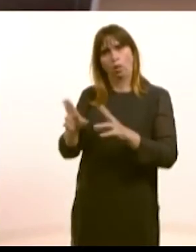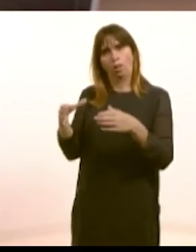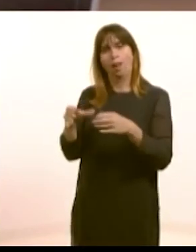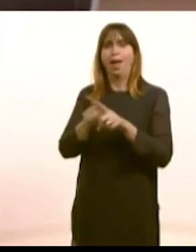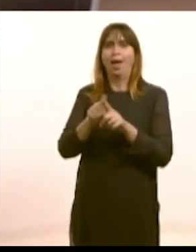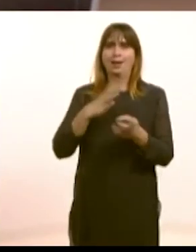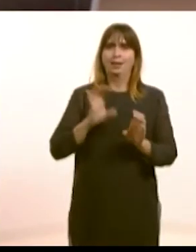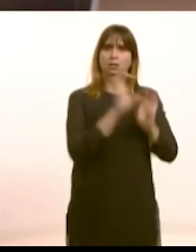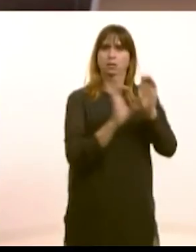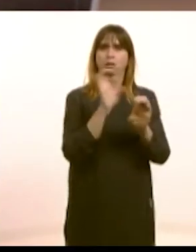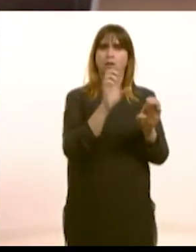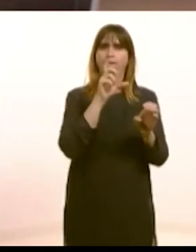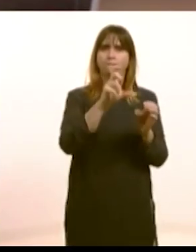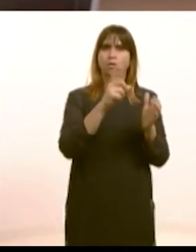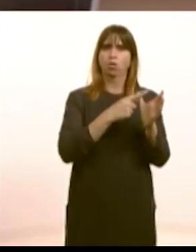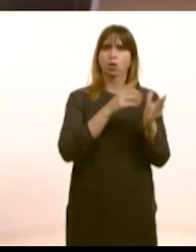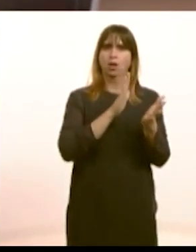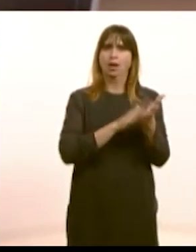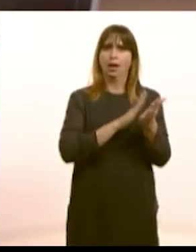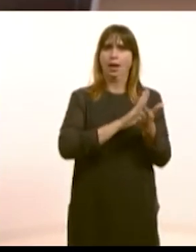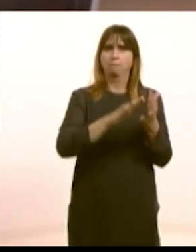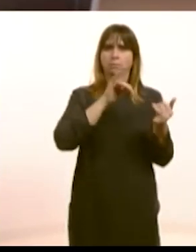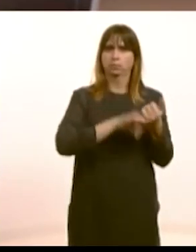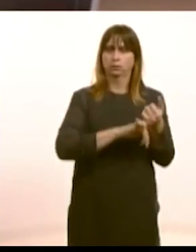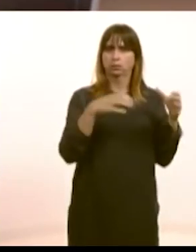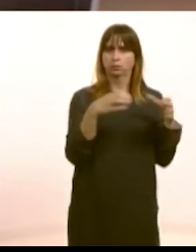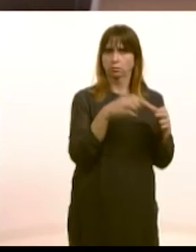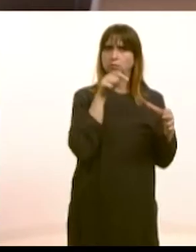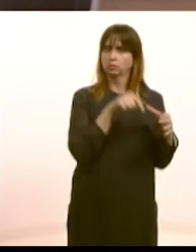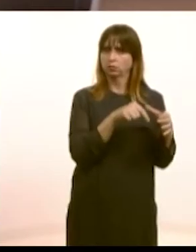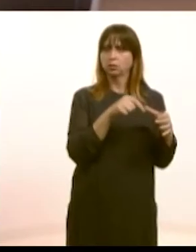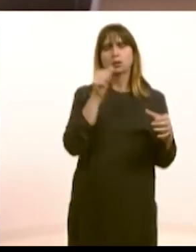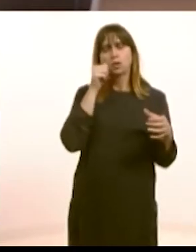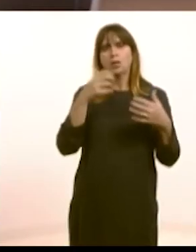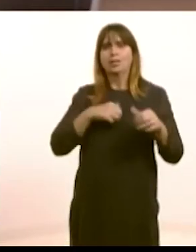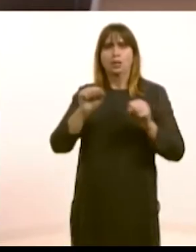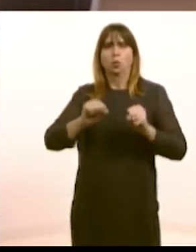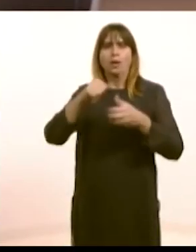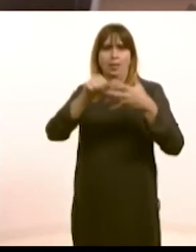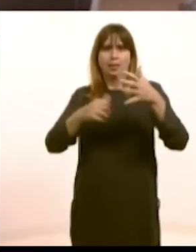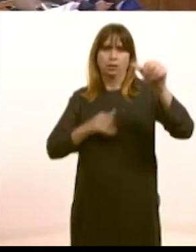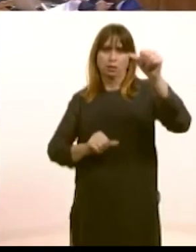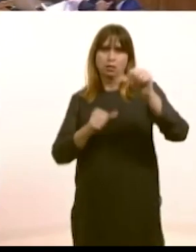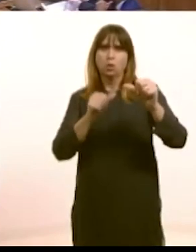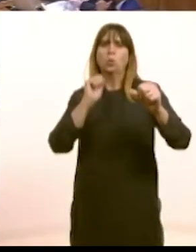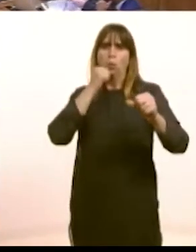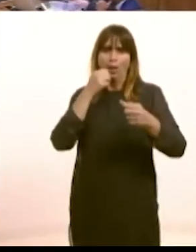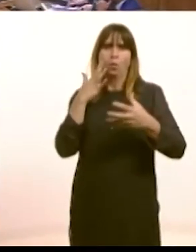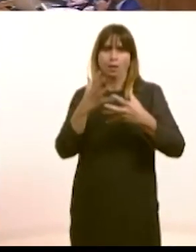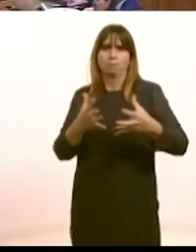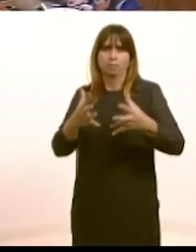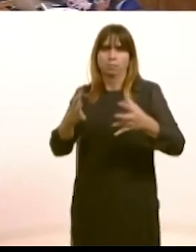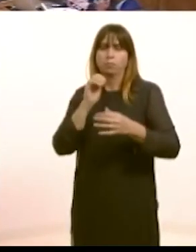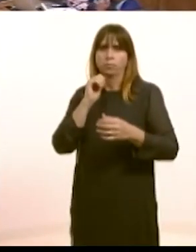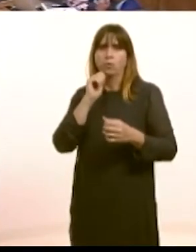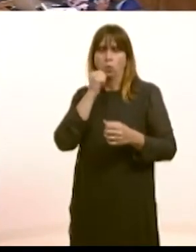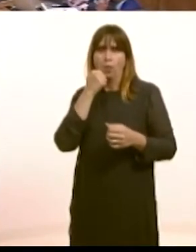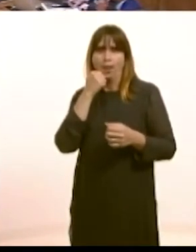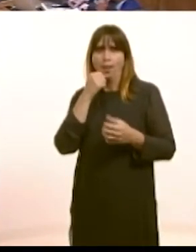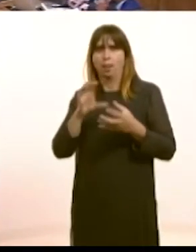The resources have been put in. I fully expect the waiting times and the numbers to go down as those resources work through the system. First Minister, your